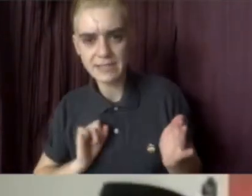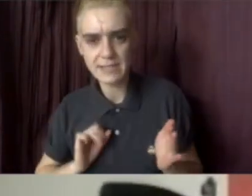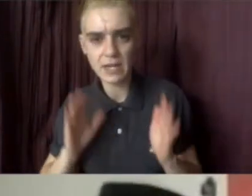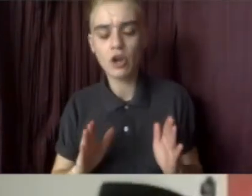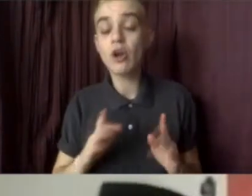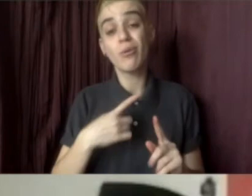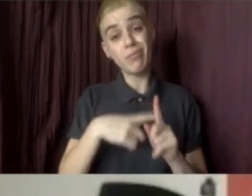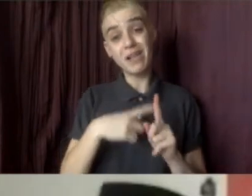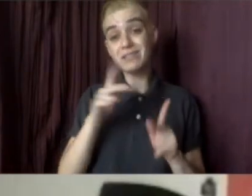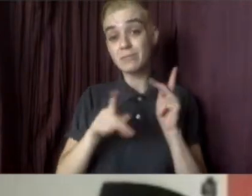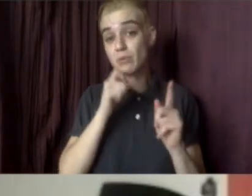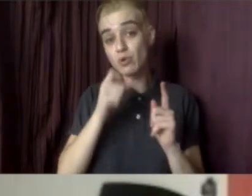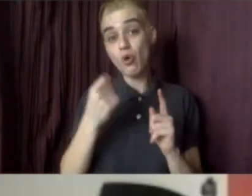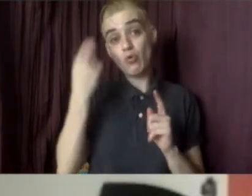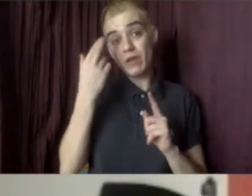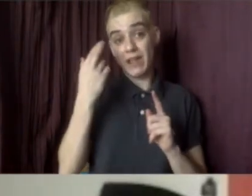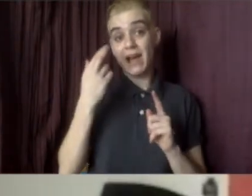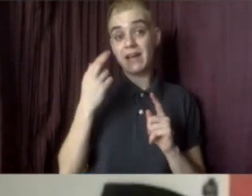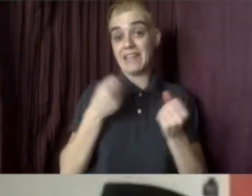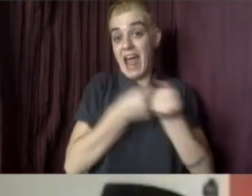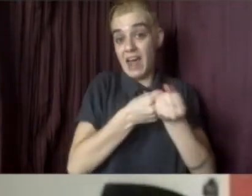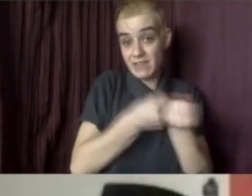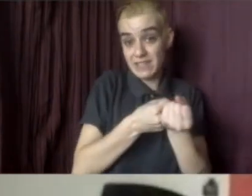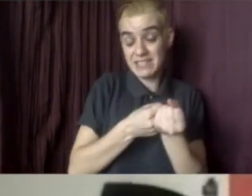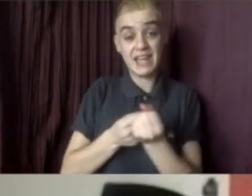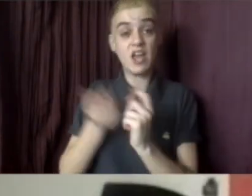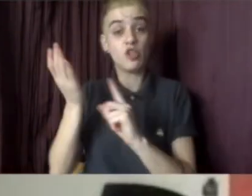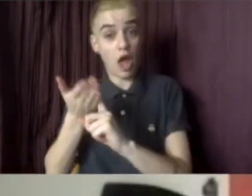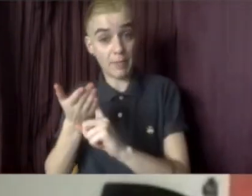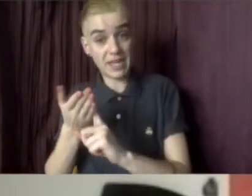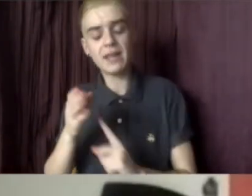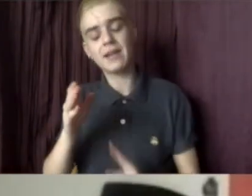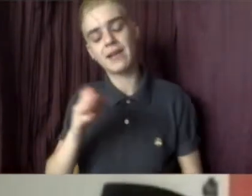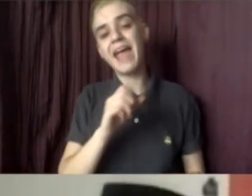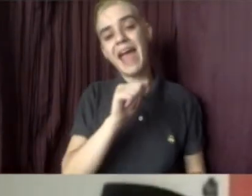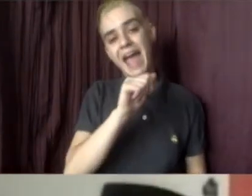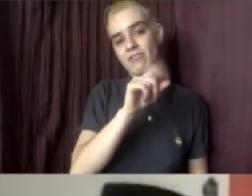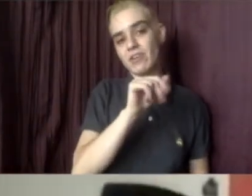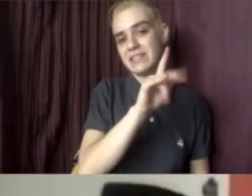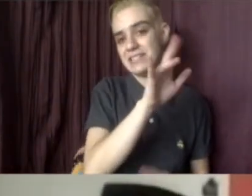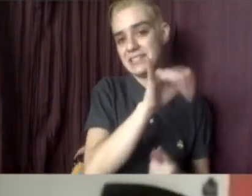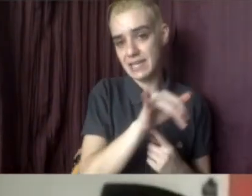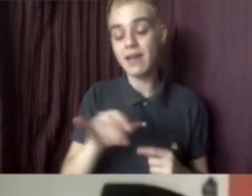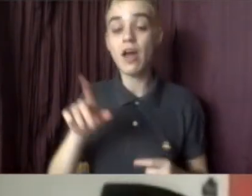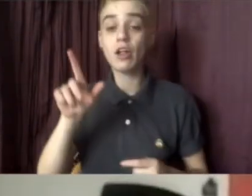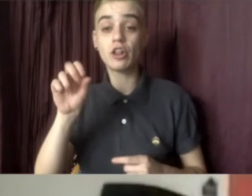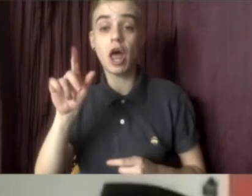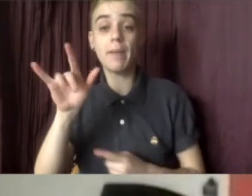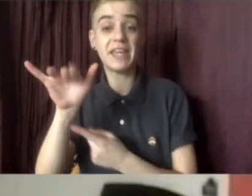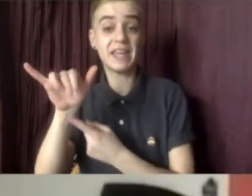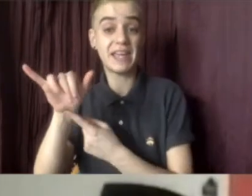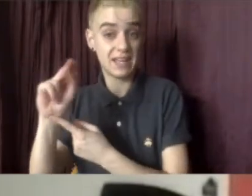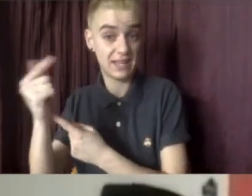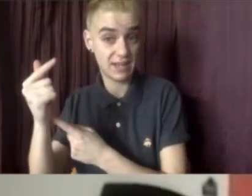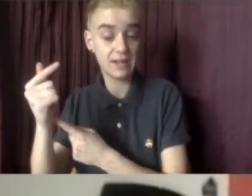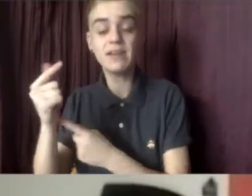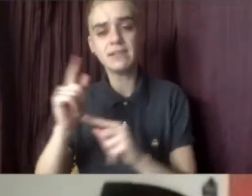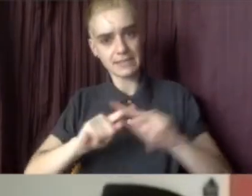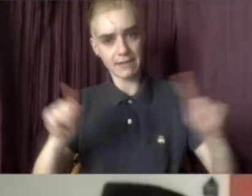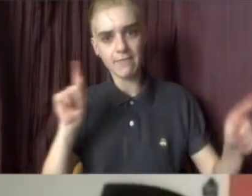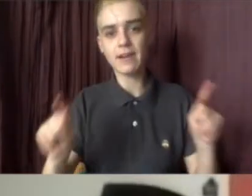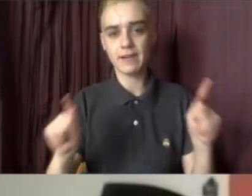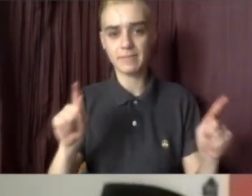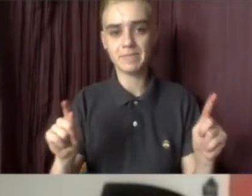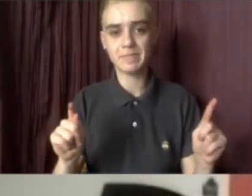right? I come in behind them and say, you need to vote yes for HR 1, for S1. When I tell a member how to vote,